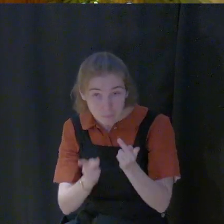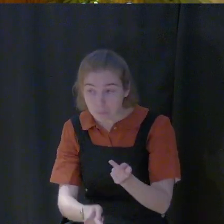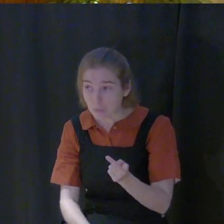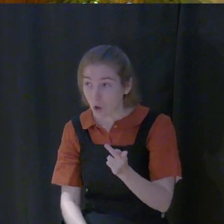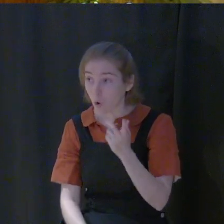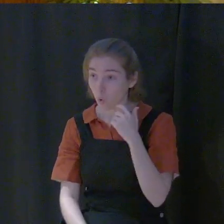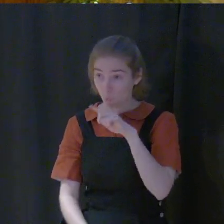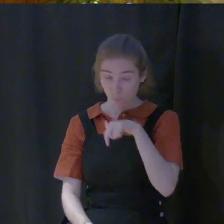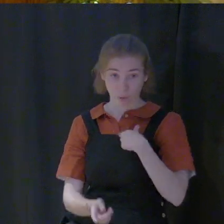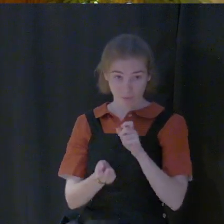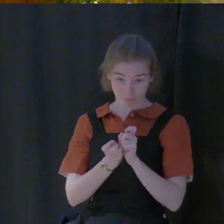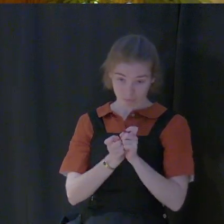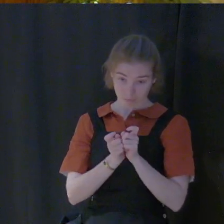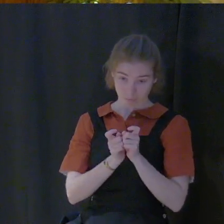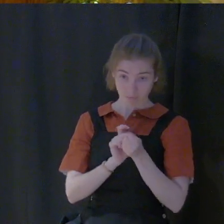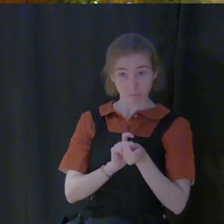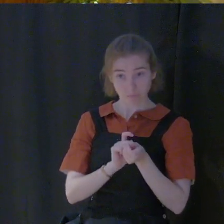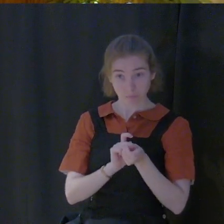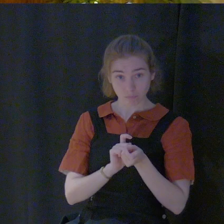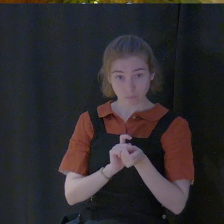We've adapted.